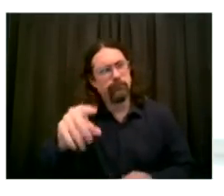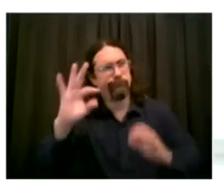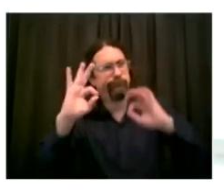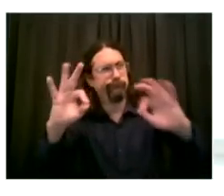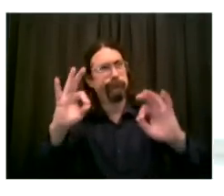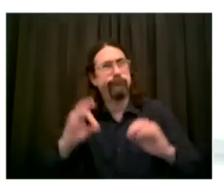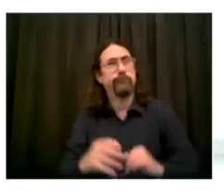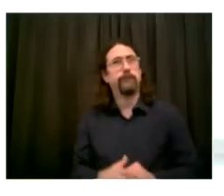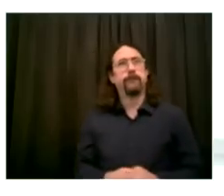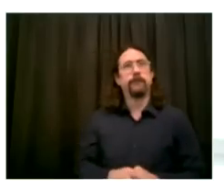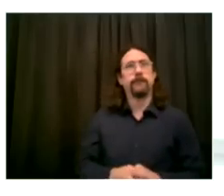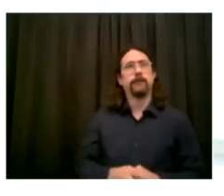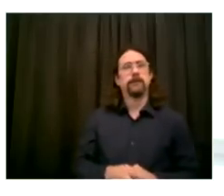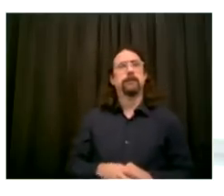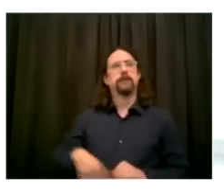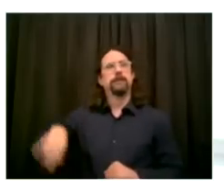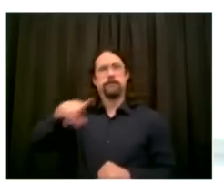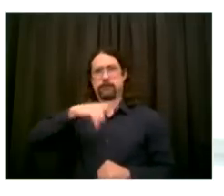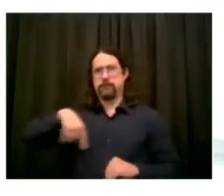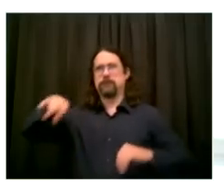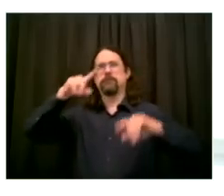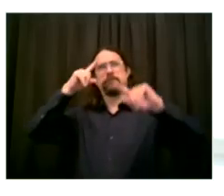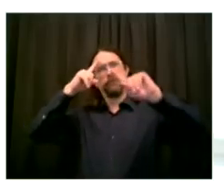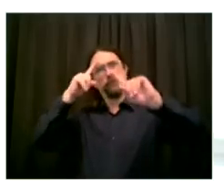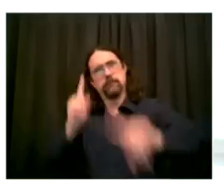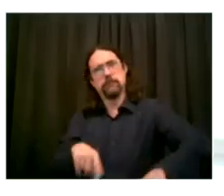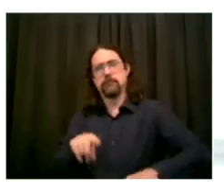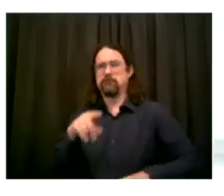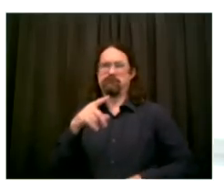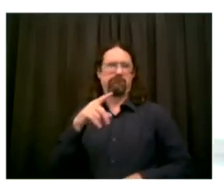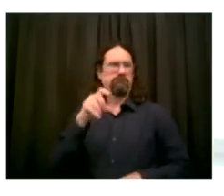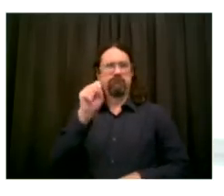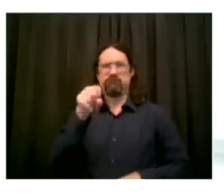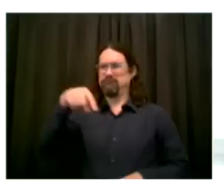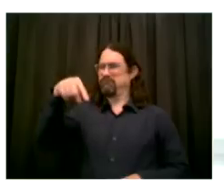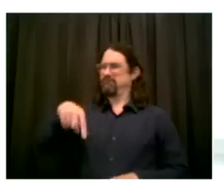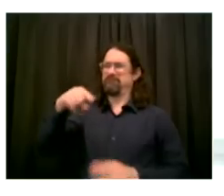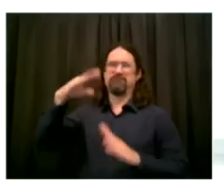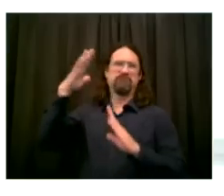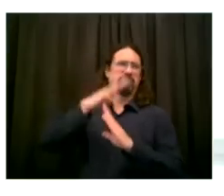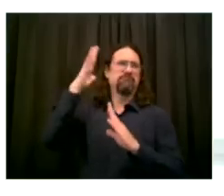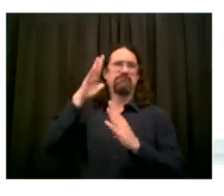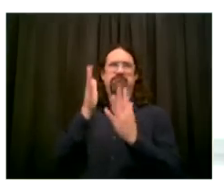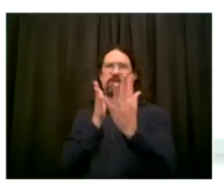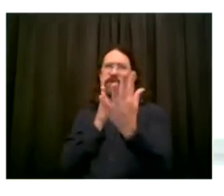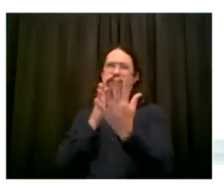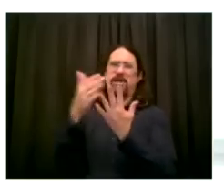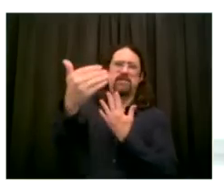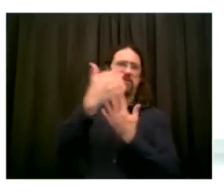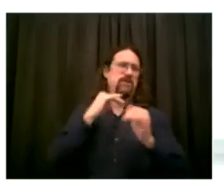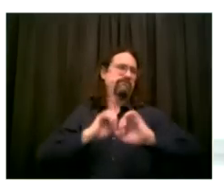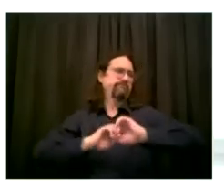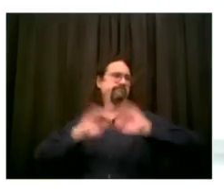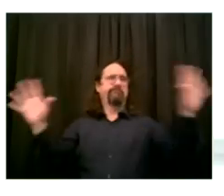public. That's why we have cases, hospitalizations, deaths,